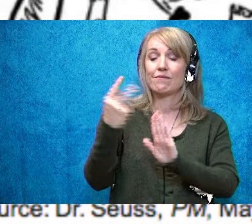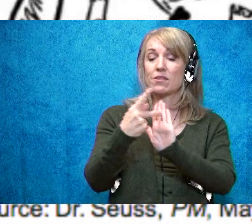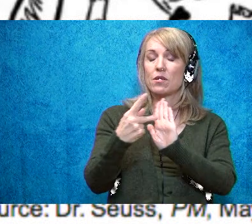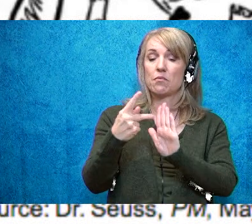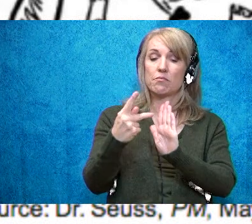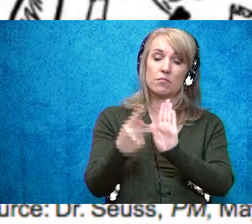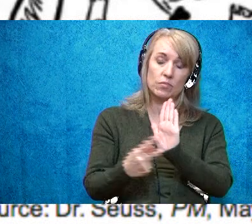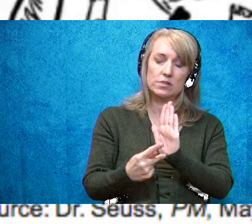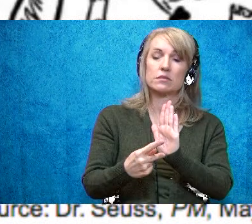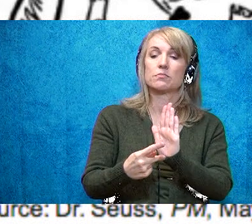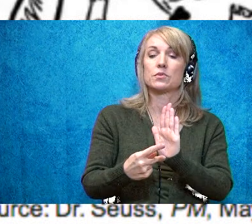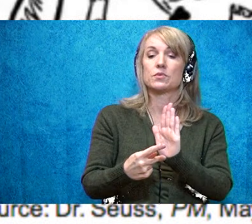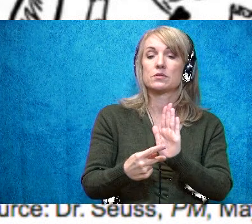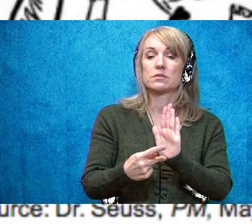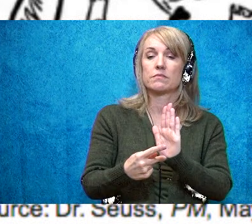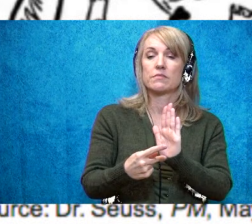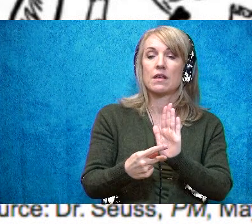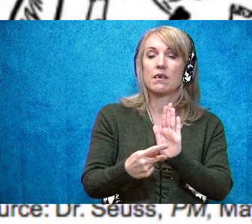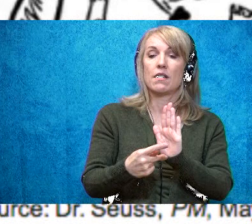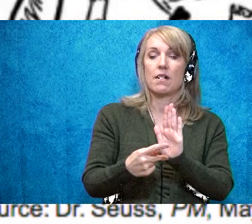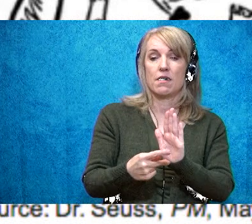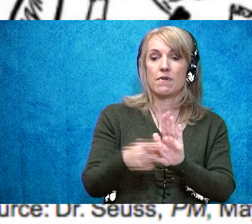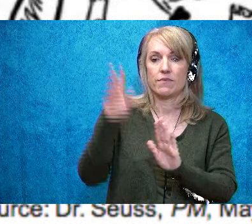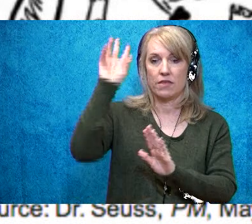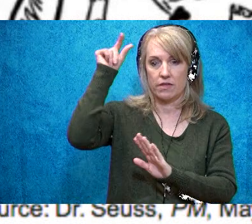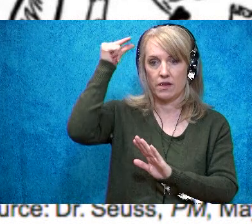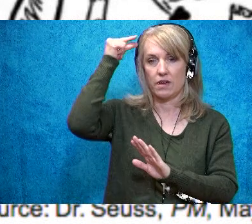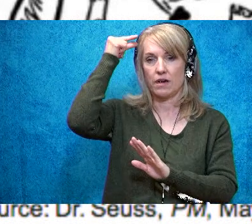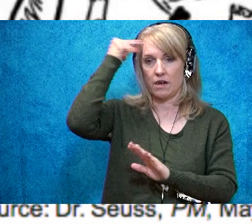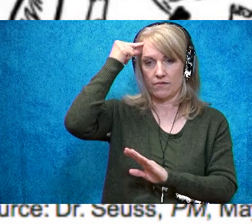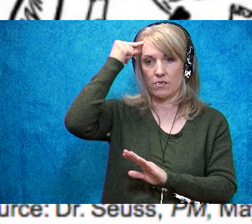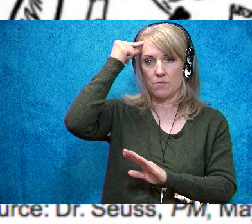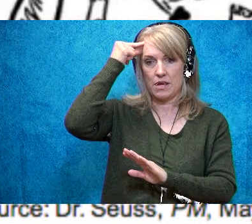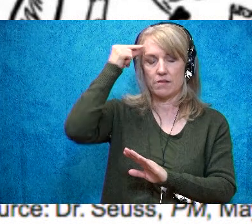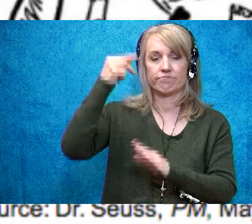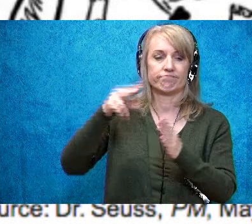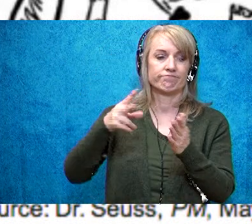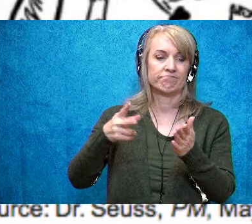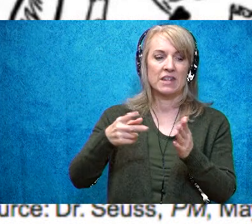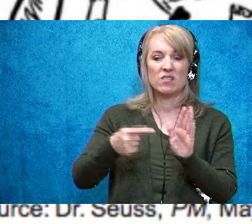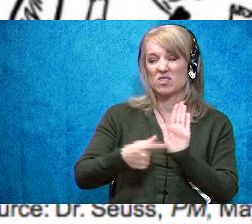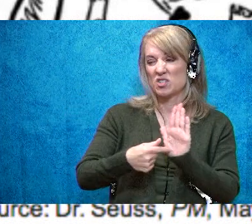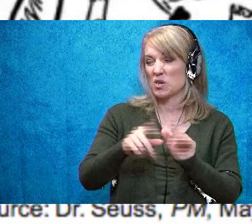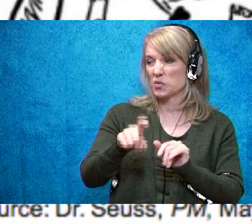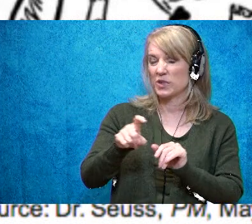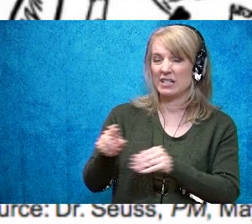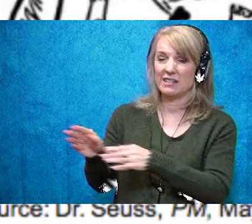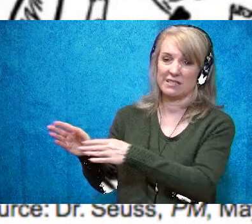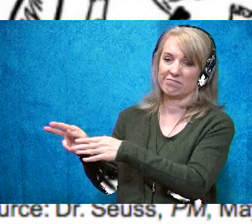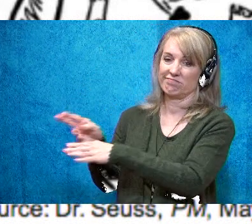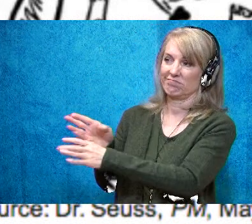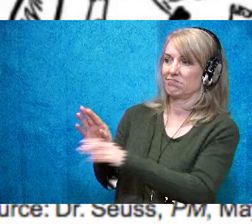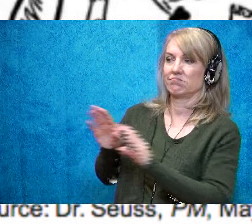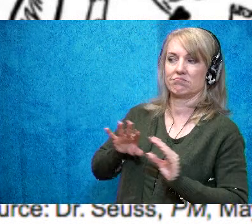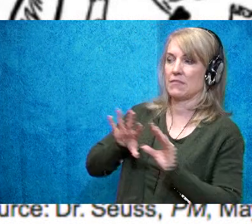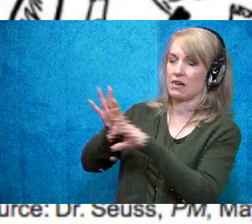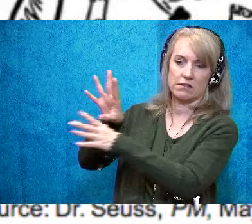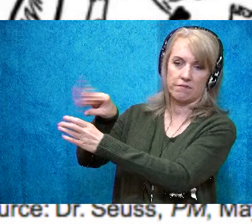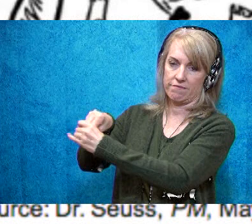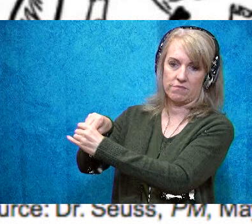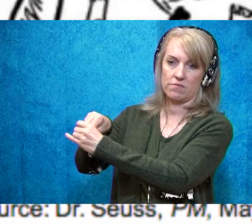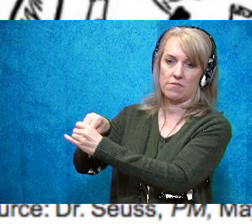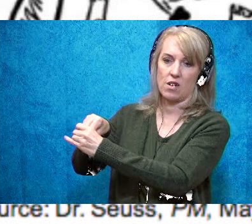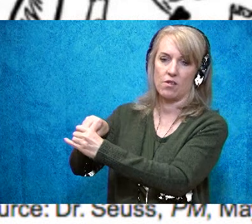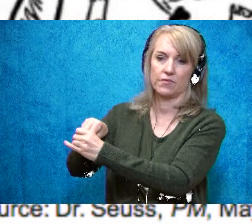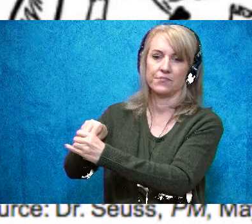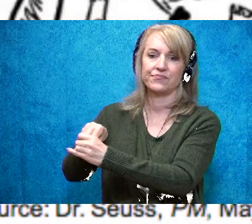at all, this is reason enough for us to stay out. If we are forced into a war against the wishes of an overwhelming majority of our people, we